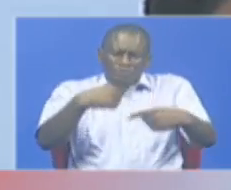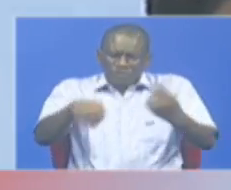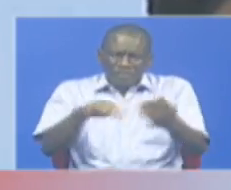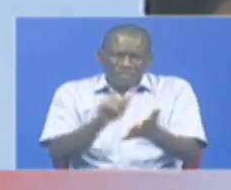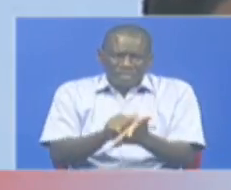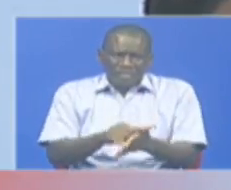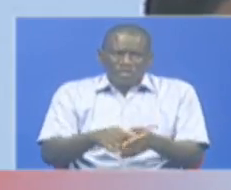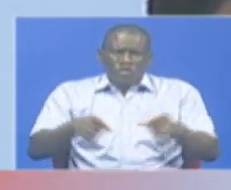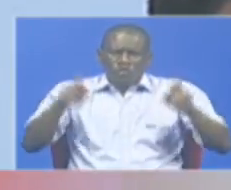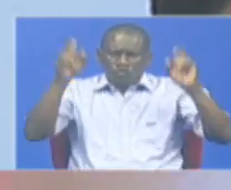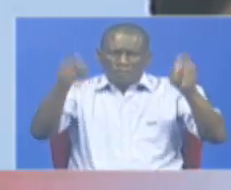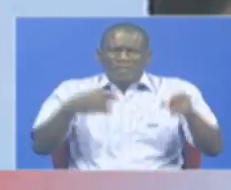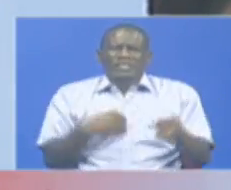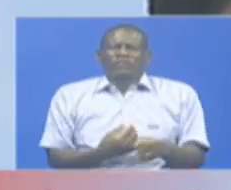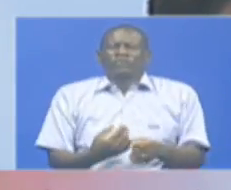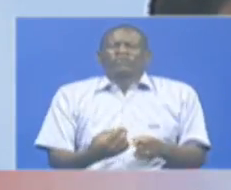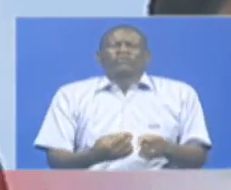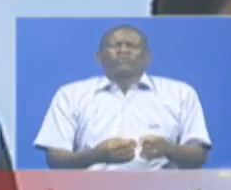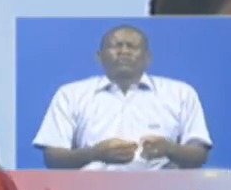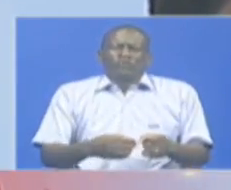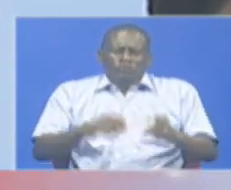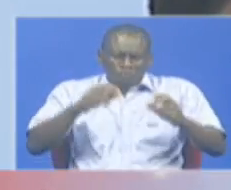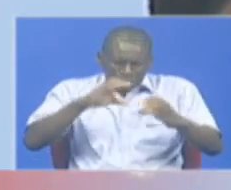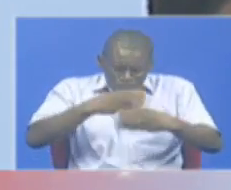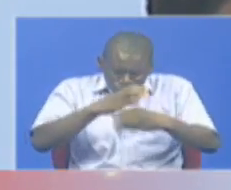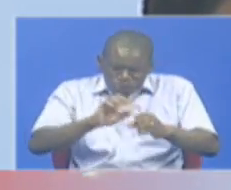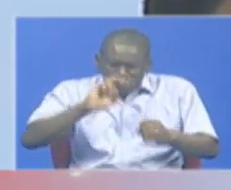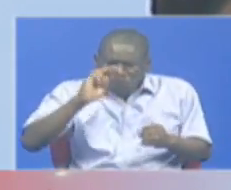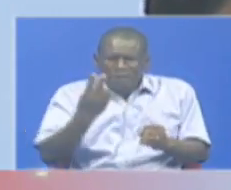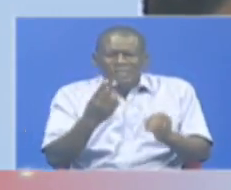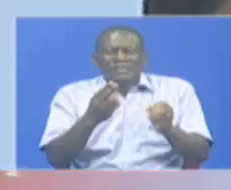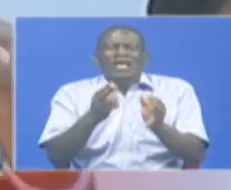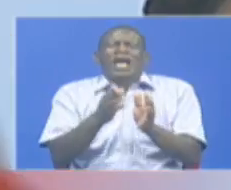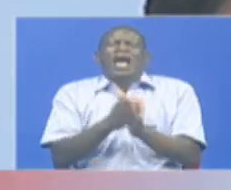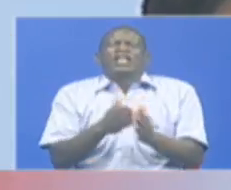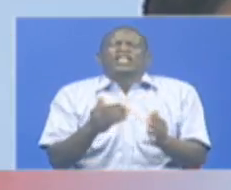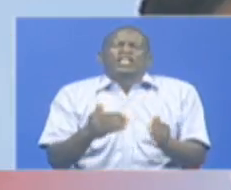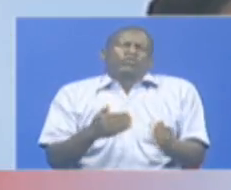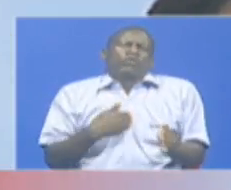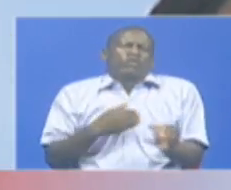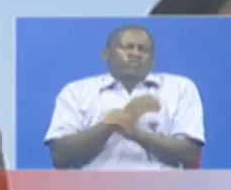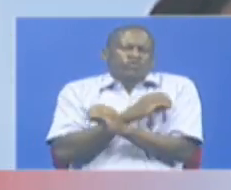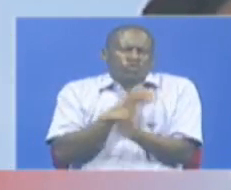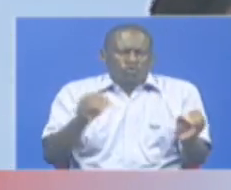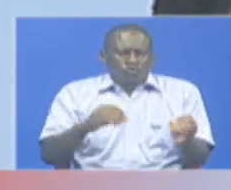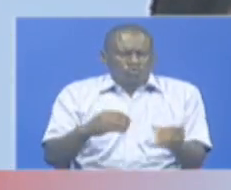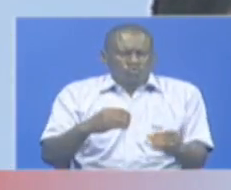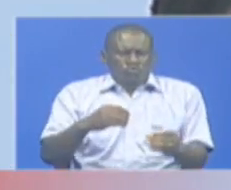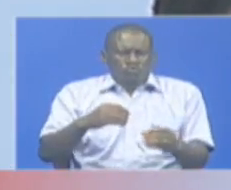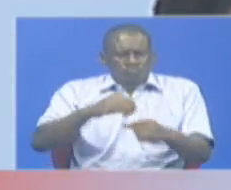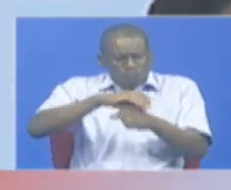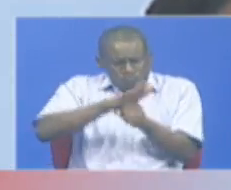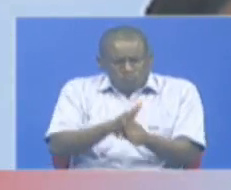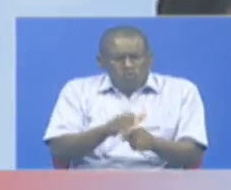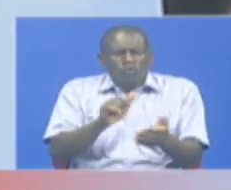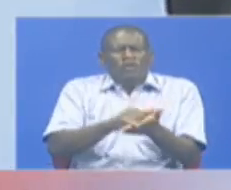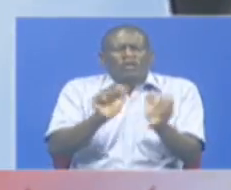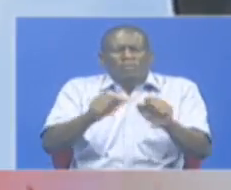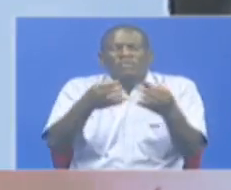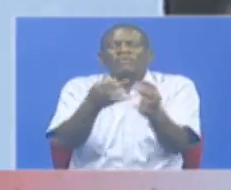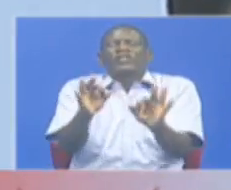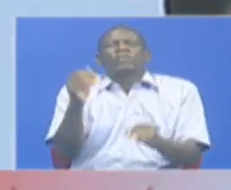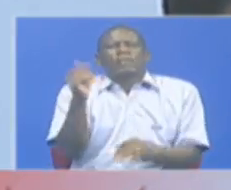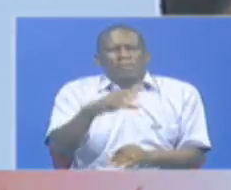you must have 2 negative tests within 48 hours, not 24 hours, within 48 hours.